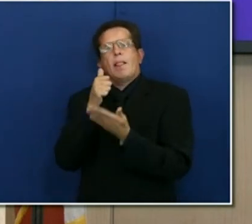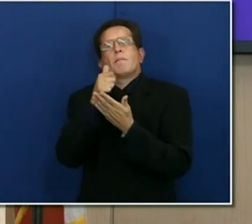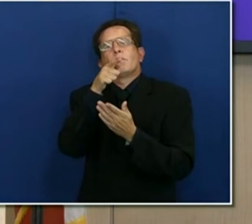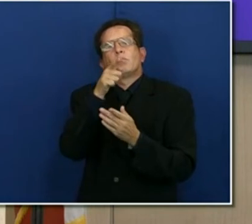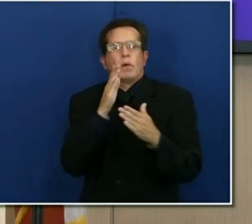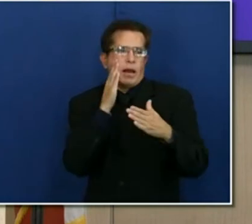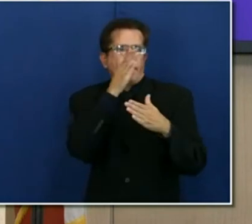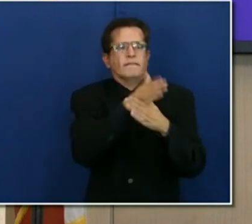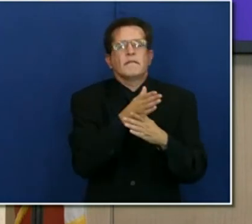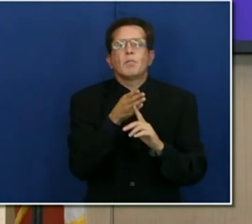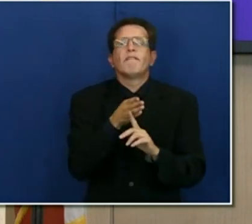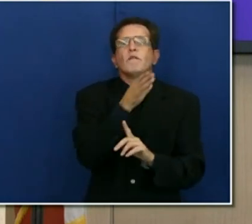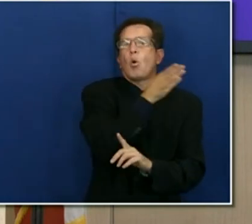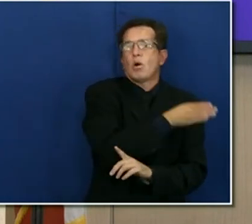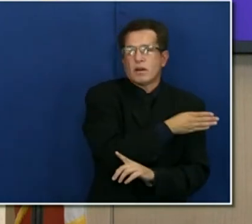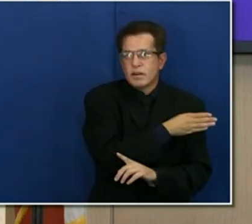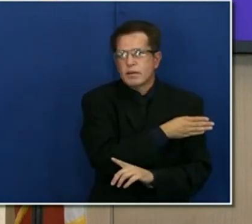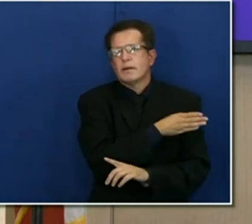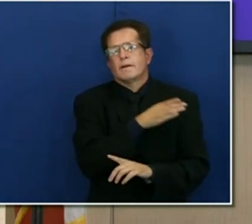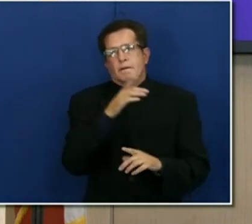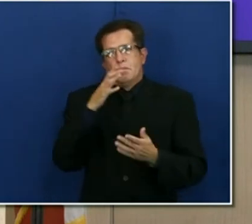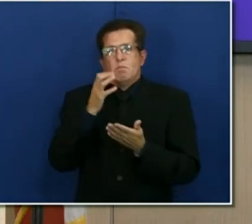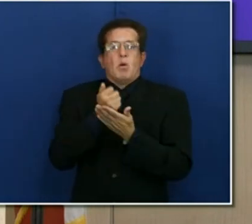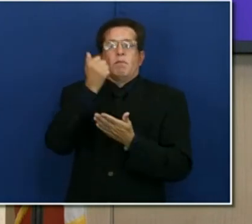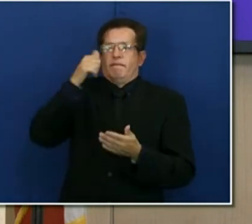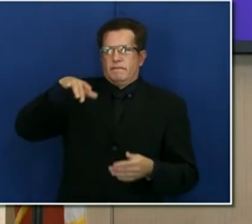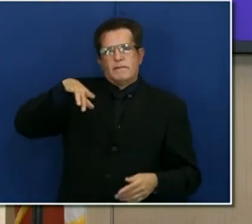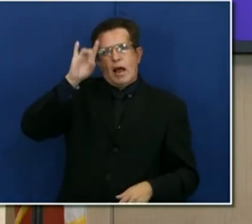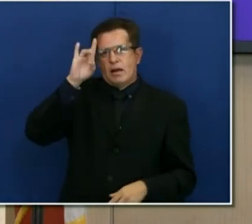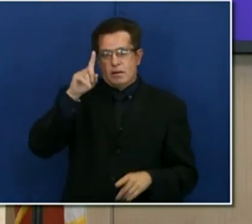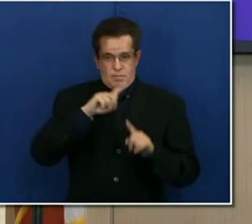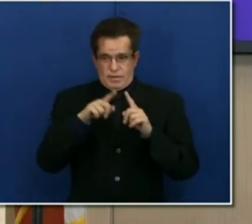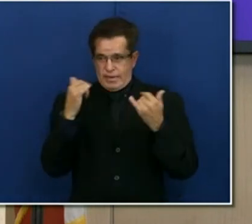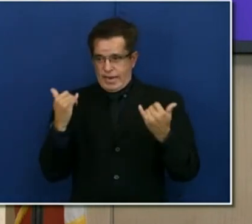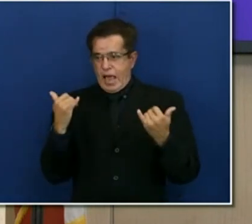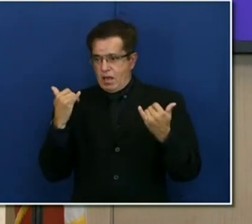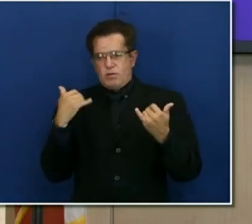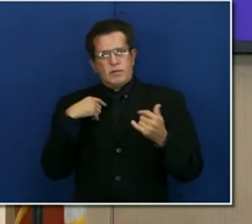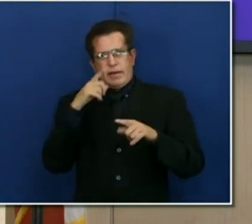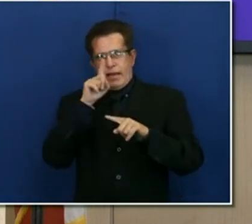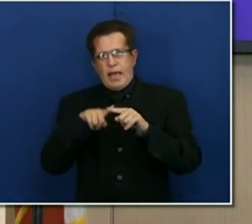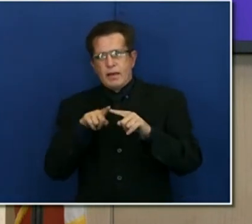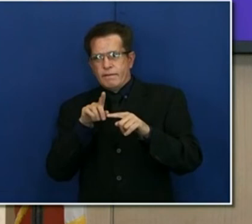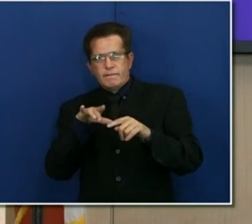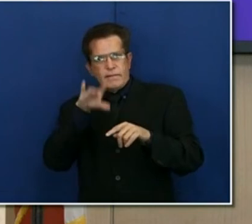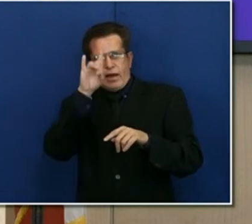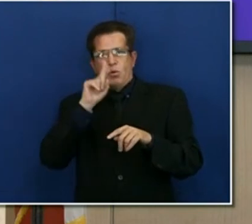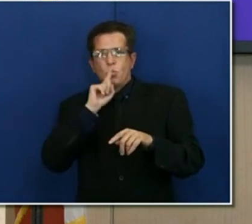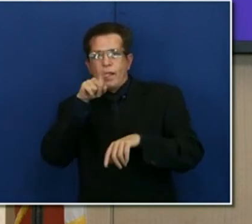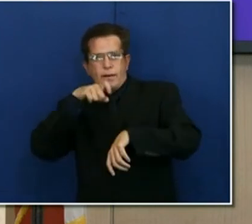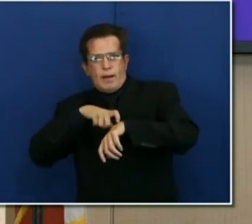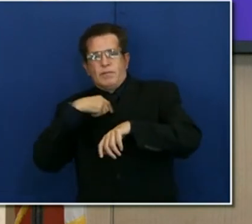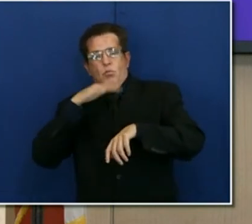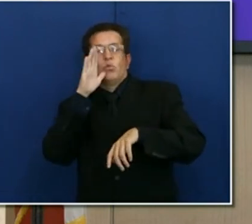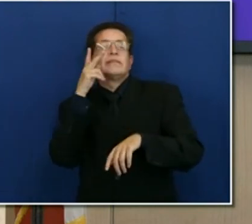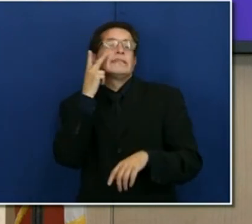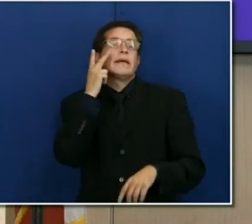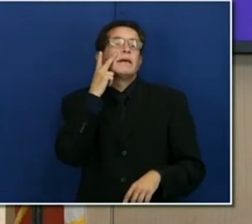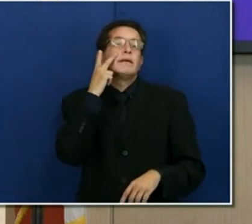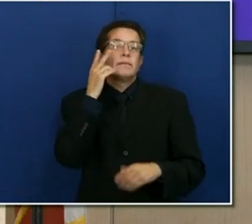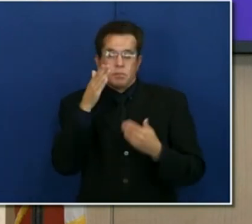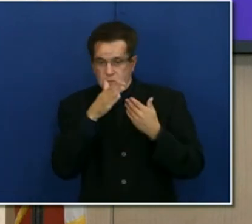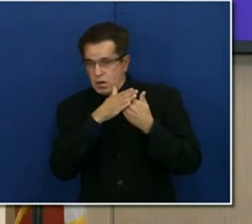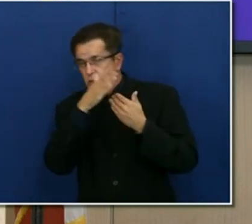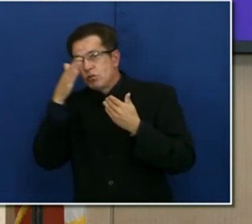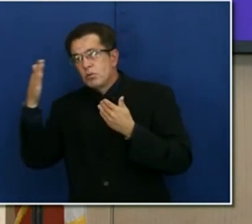don't know that we have a good way of measuring that in real time. I think that we'll be able to know as more time goes by